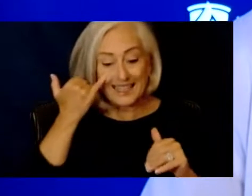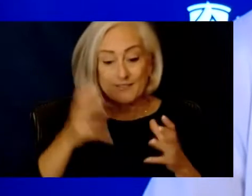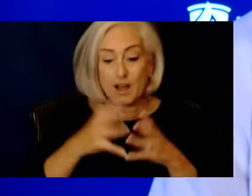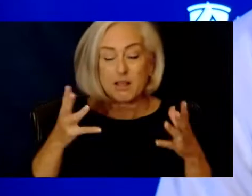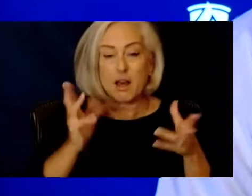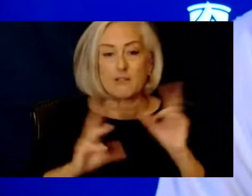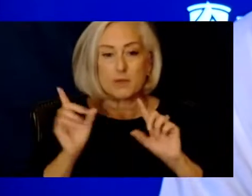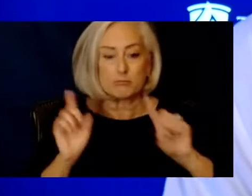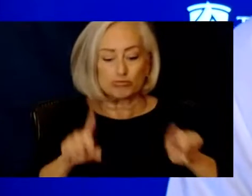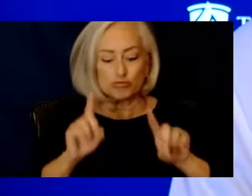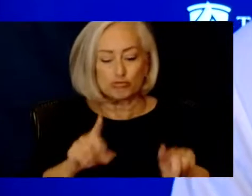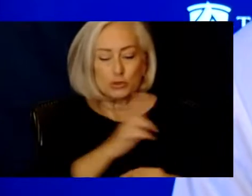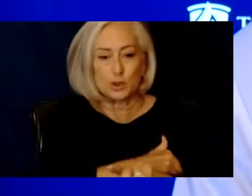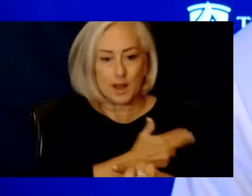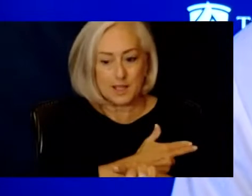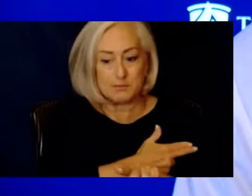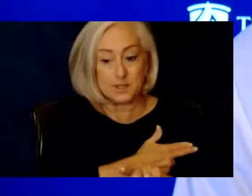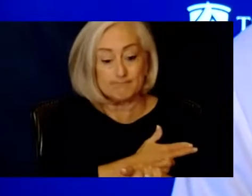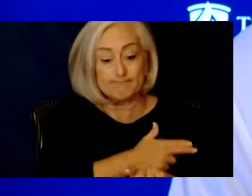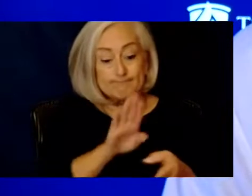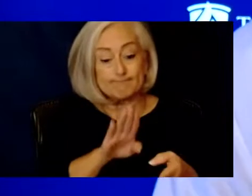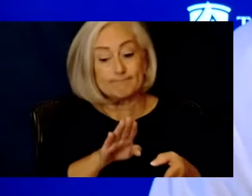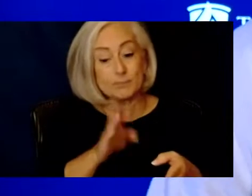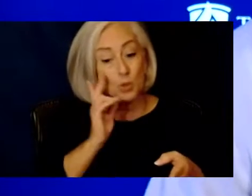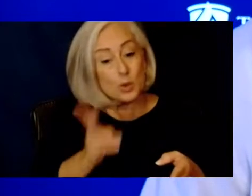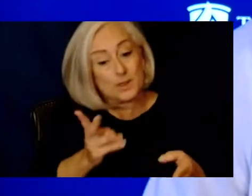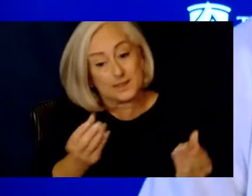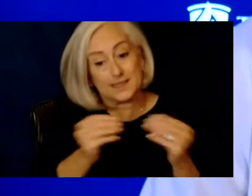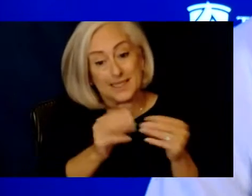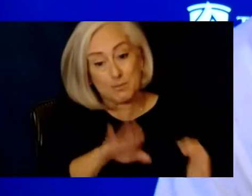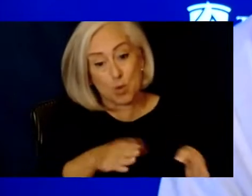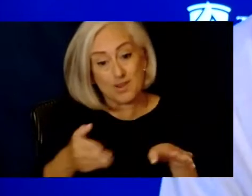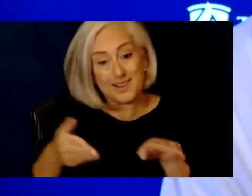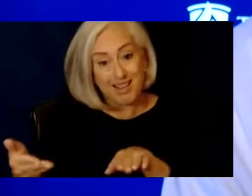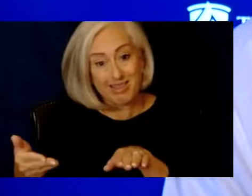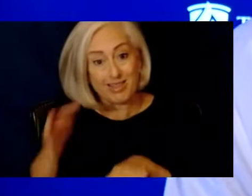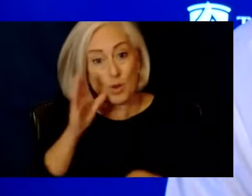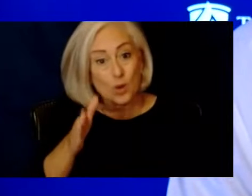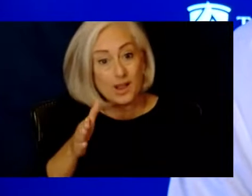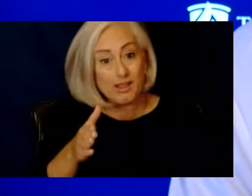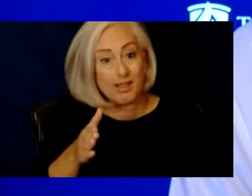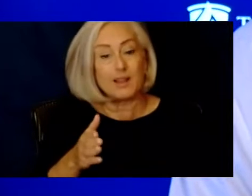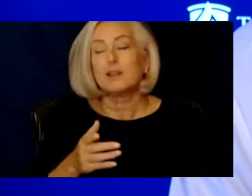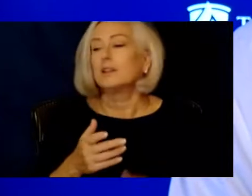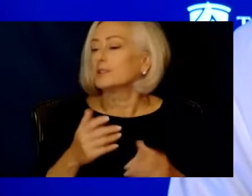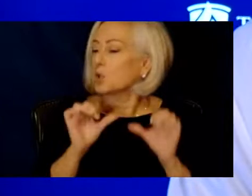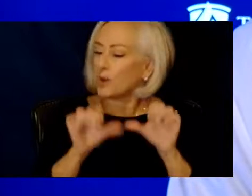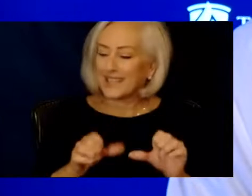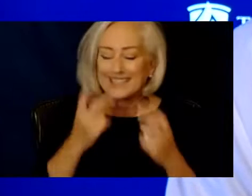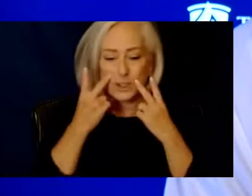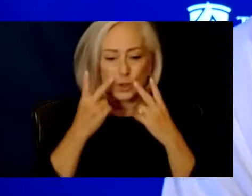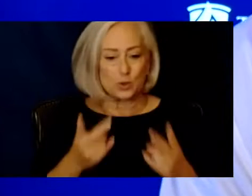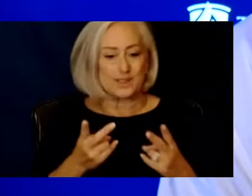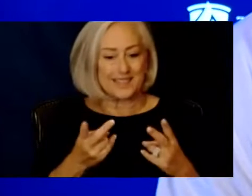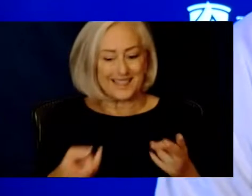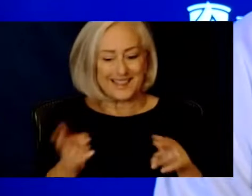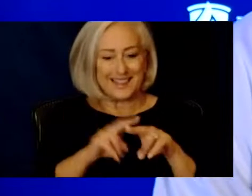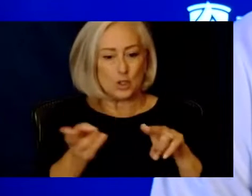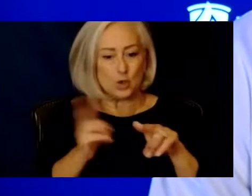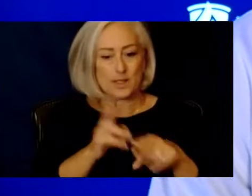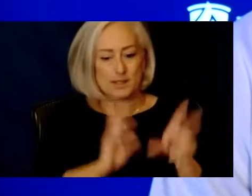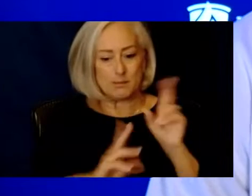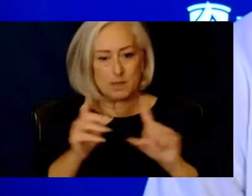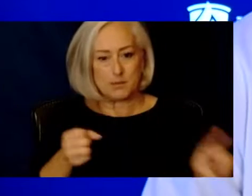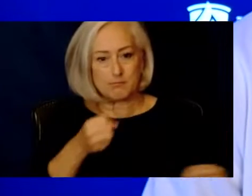have those deaths as well. And so I think that's what we're seeing. We're just continuing to see that rise in hospitalizations, no real plateau and no real